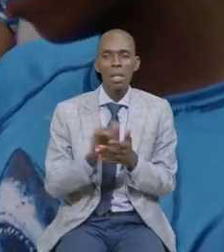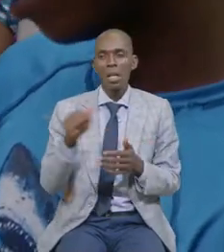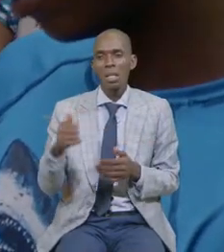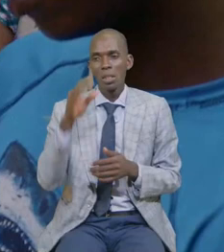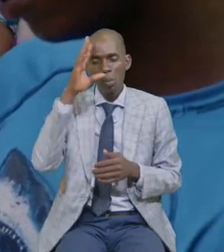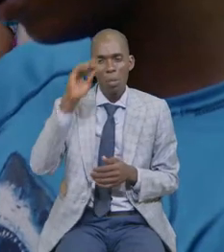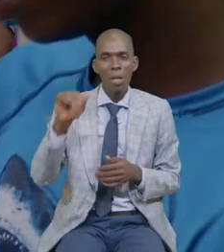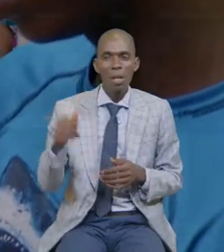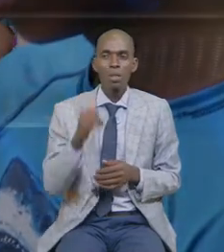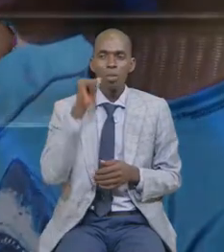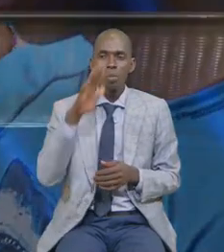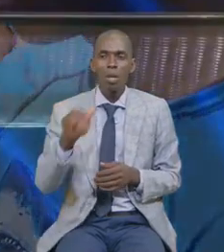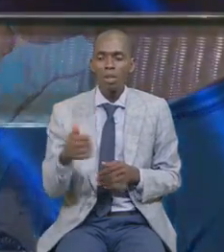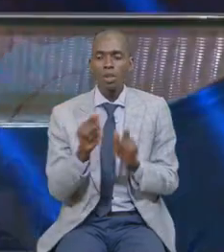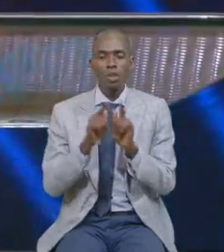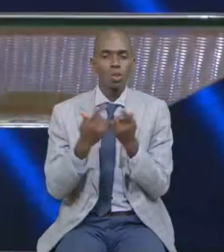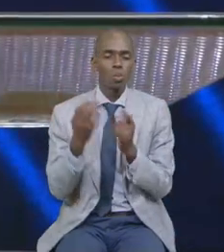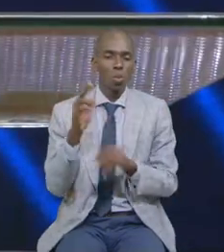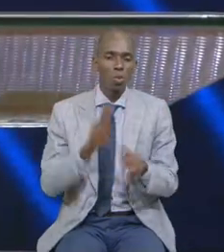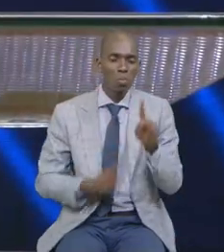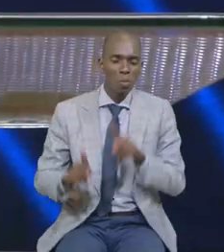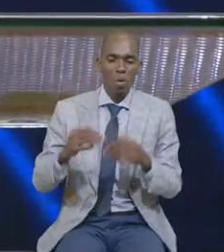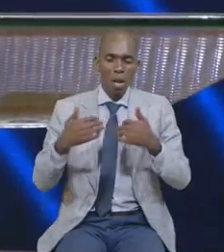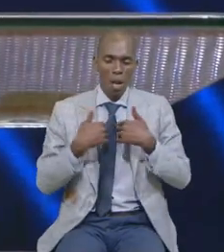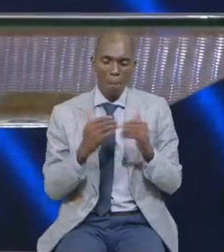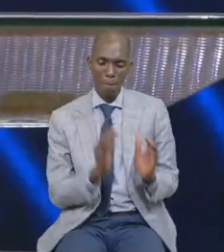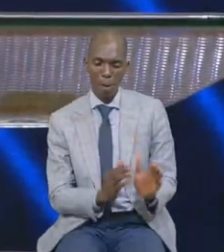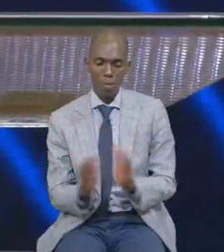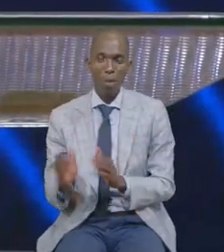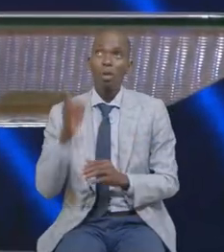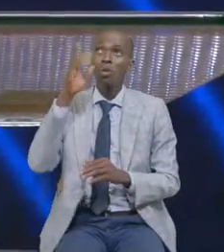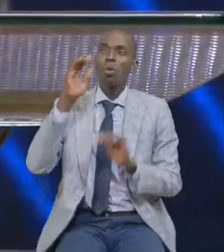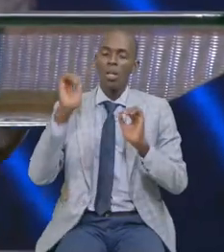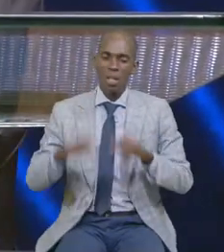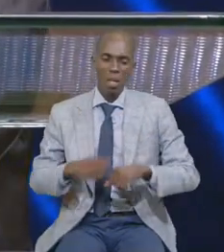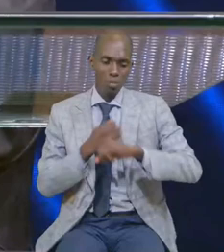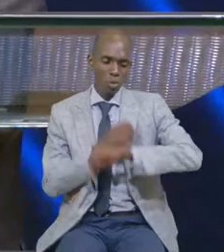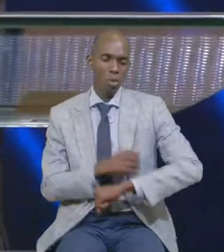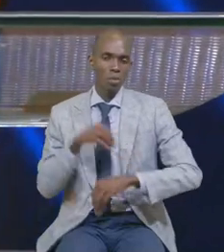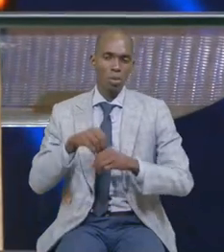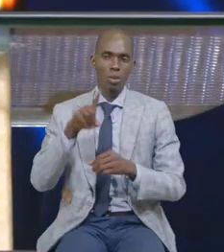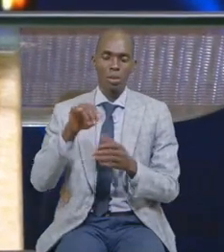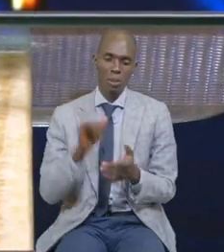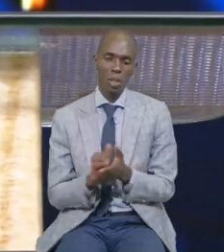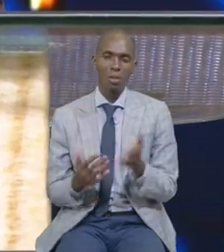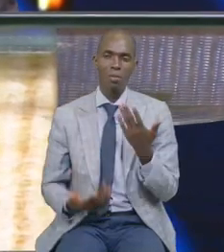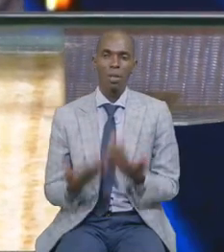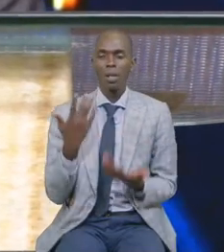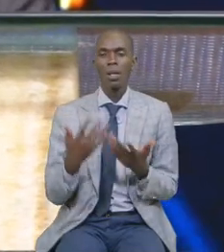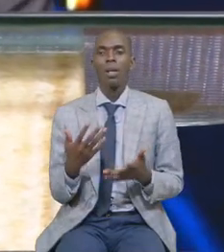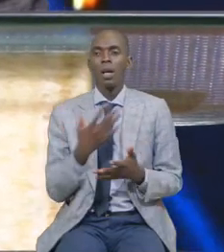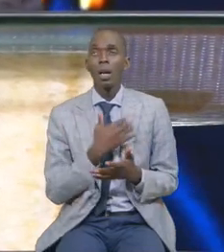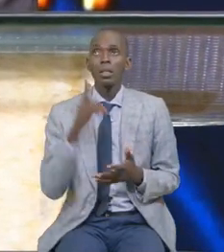any group of people and he fired that they make God can preserve you if you have people God quench the fire remove the fire